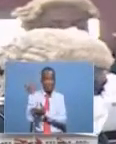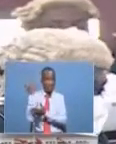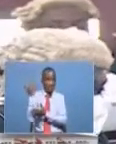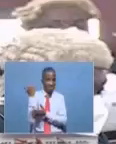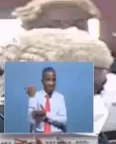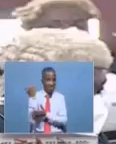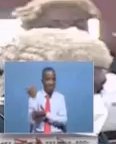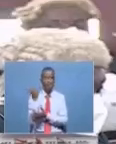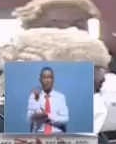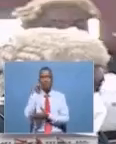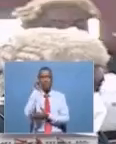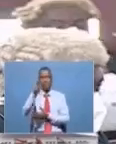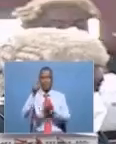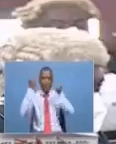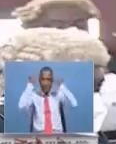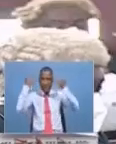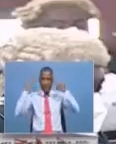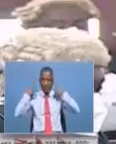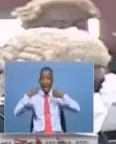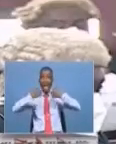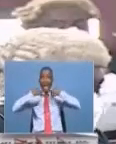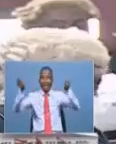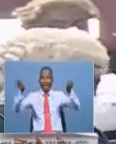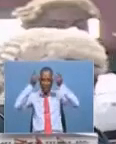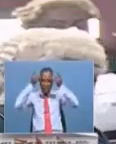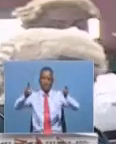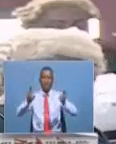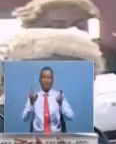your lordships ruled